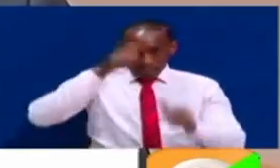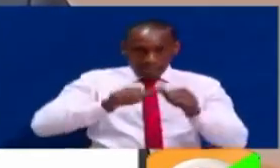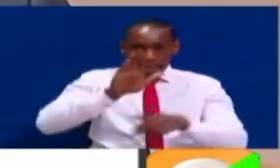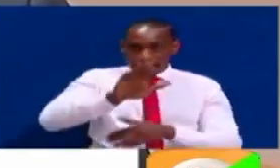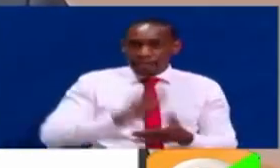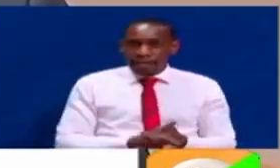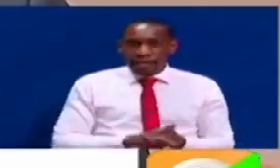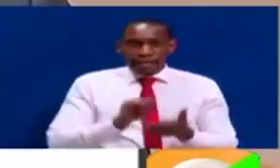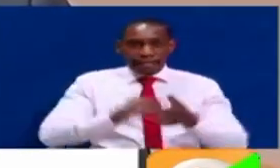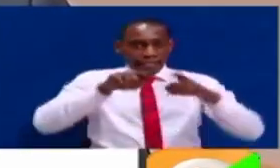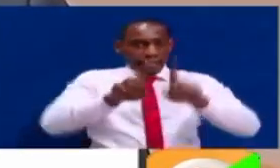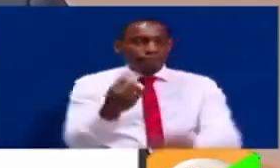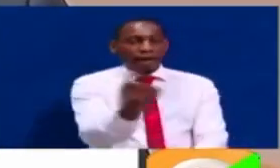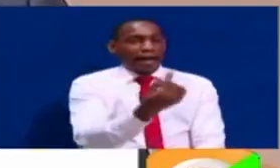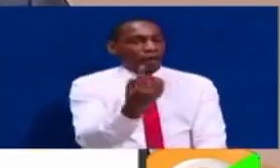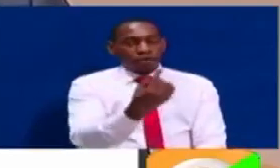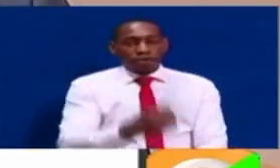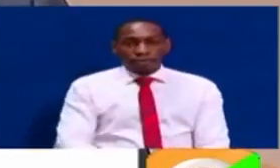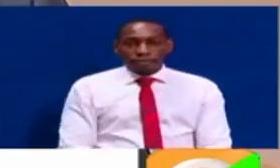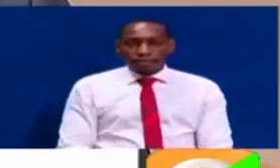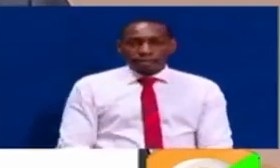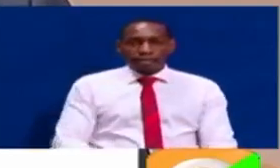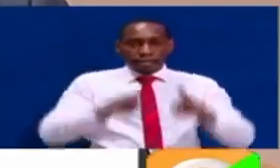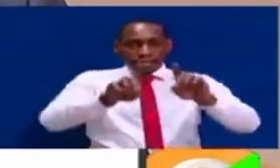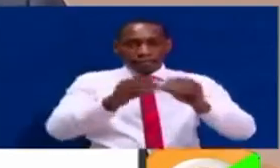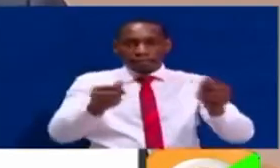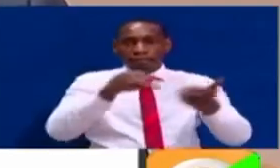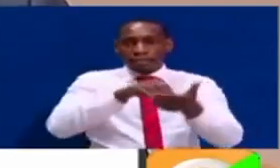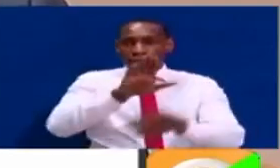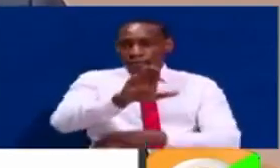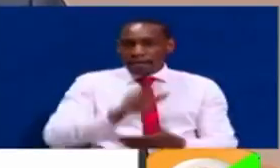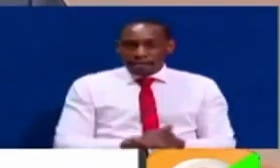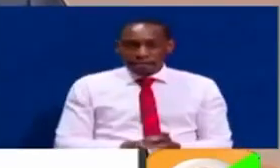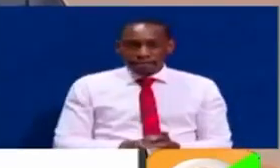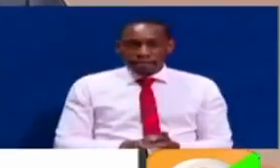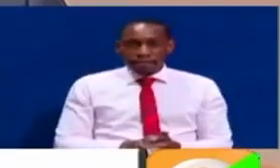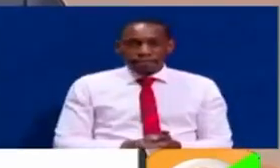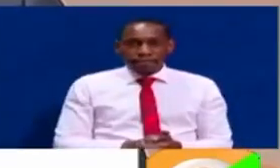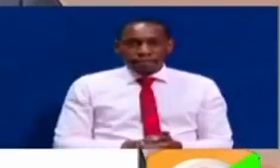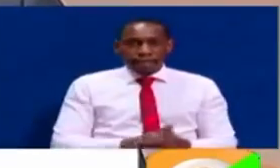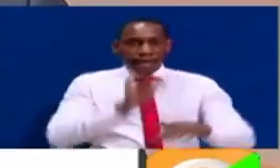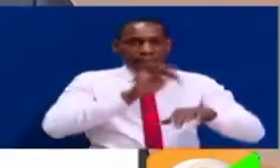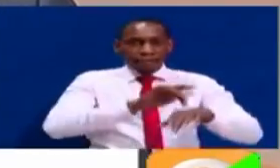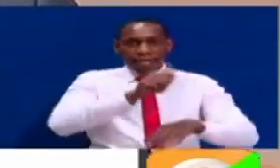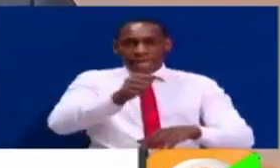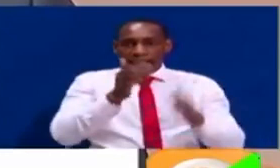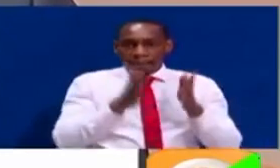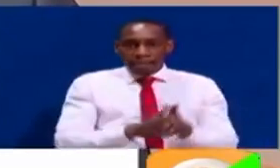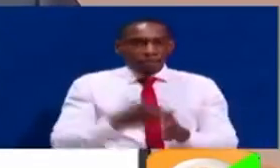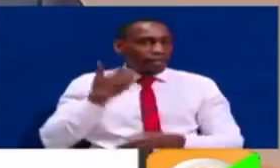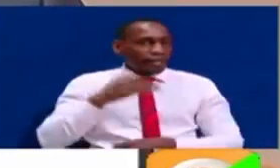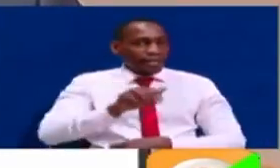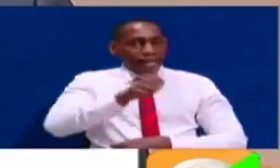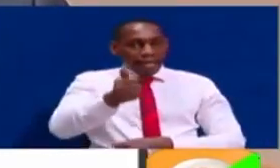you, you're on your own. Pambana na hali yako. Hurting or hating your fellow citizen on account of